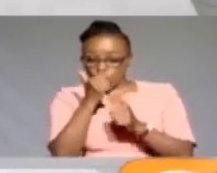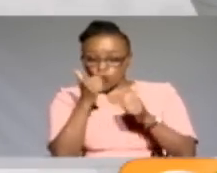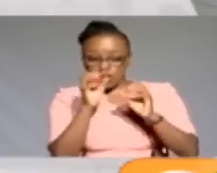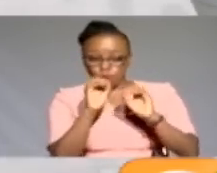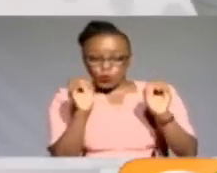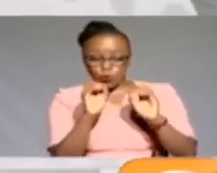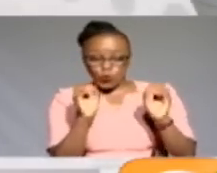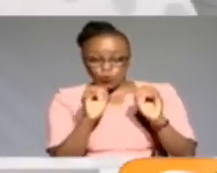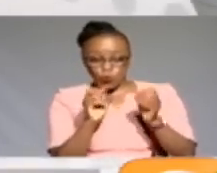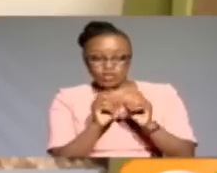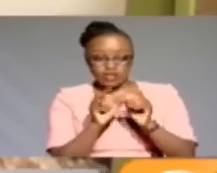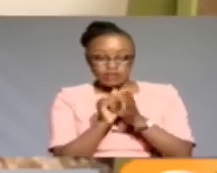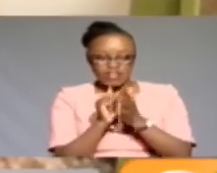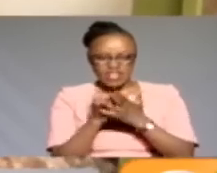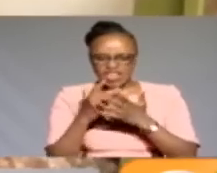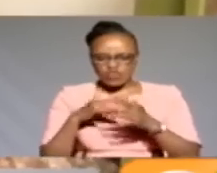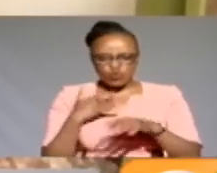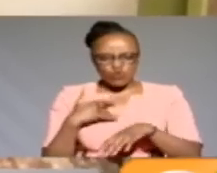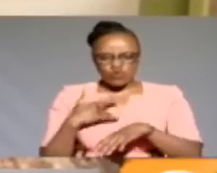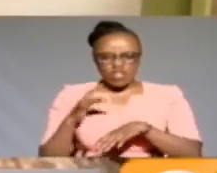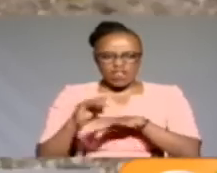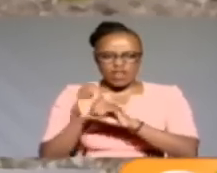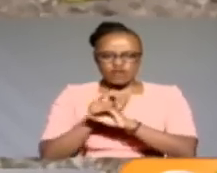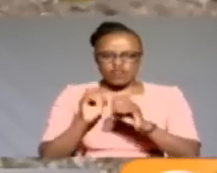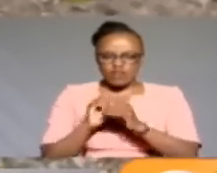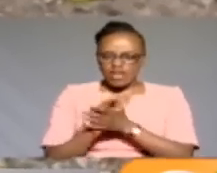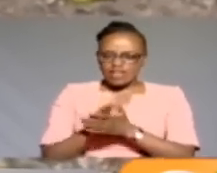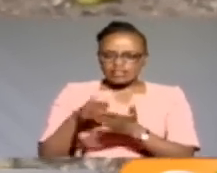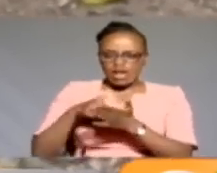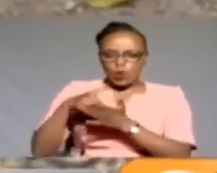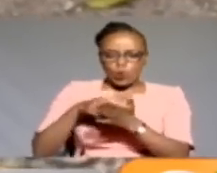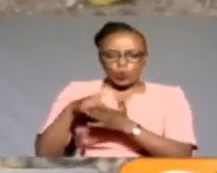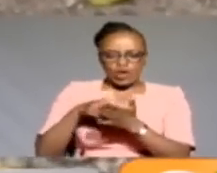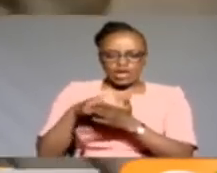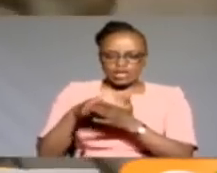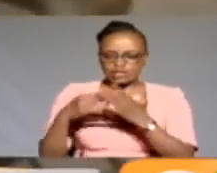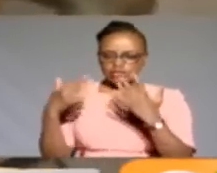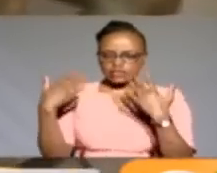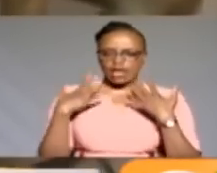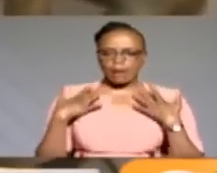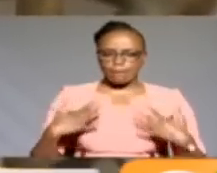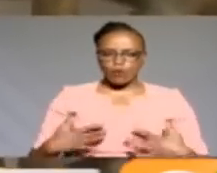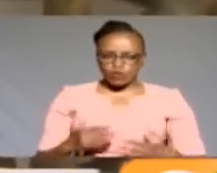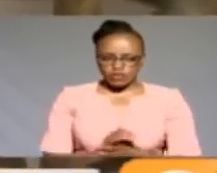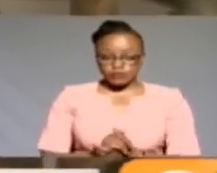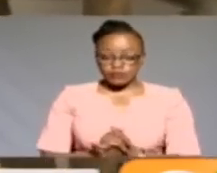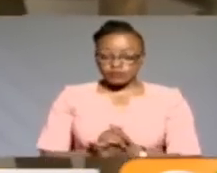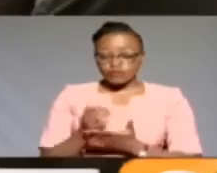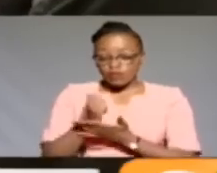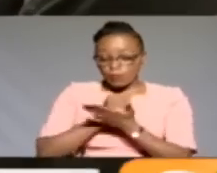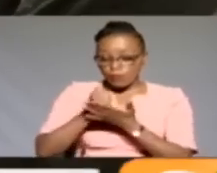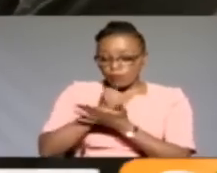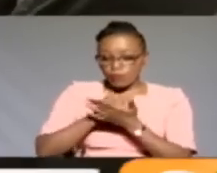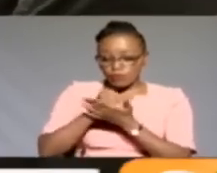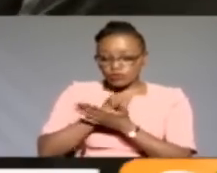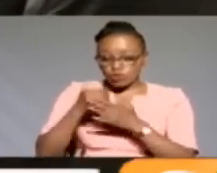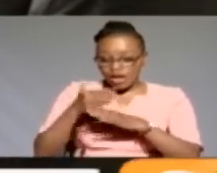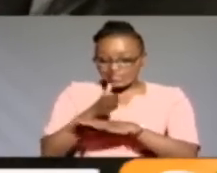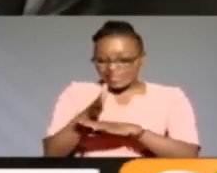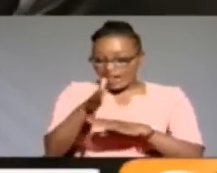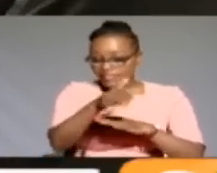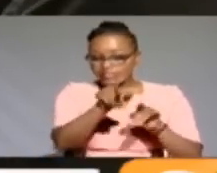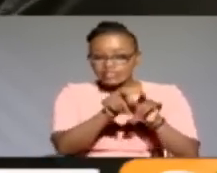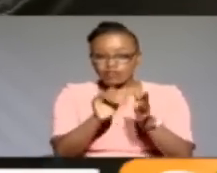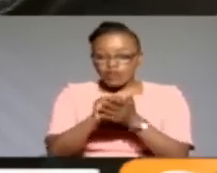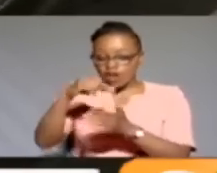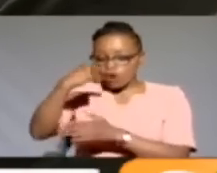in the face and limbs, and tiredness and muscle weakness. When a poisonous snake bites, it is crucial to have a